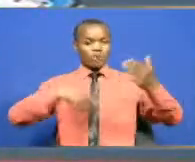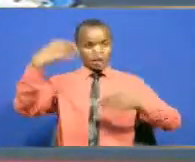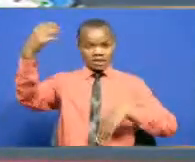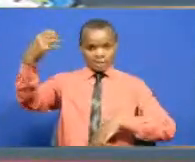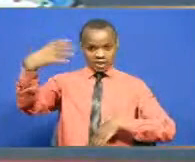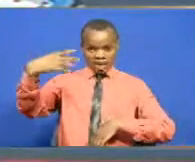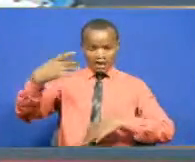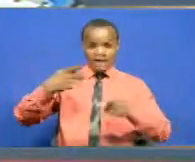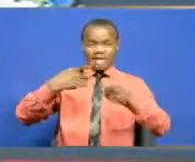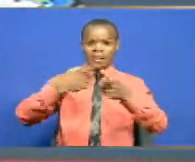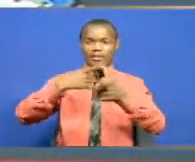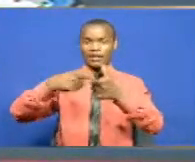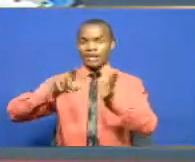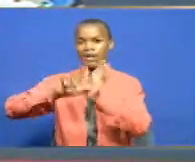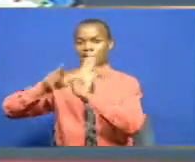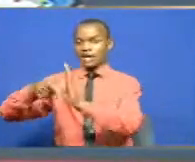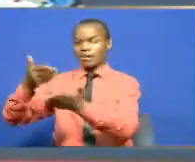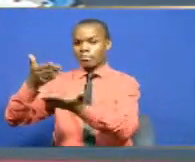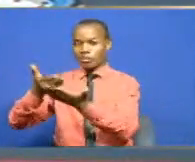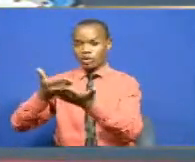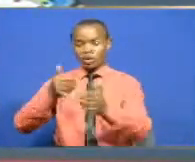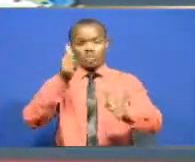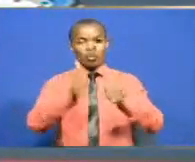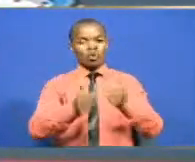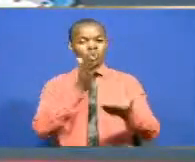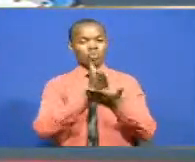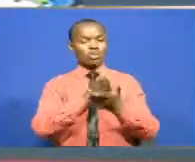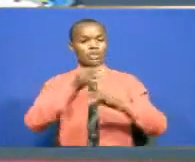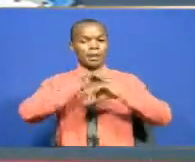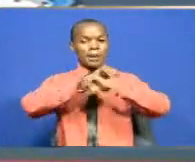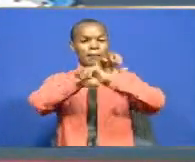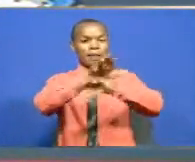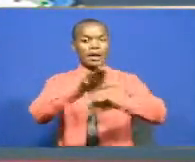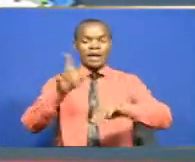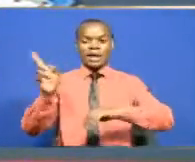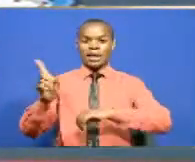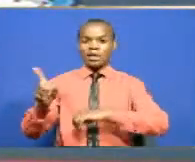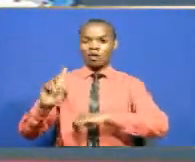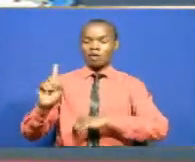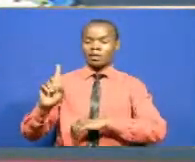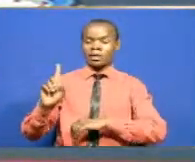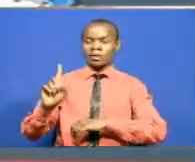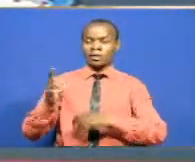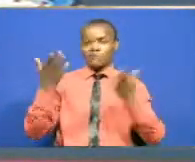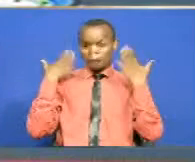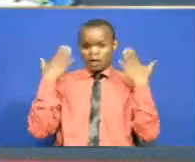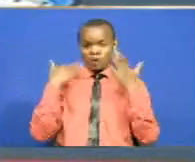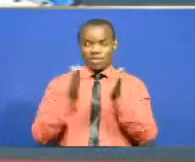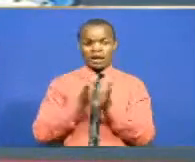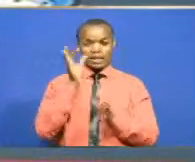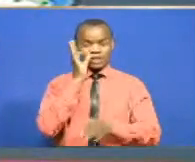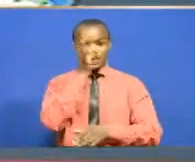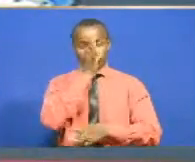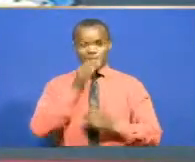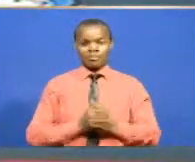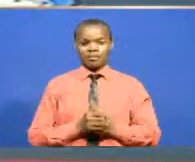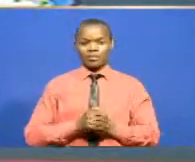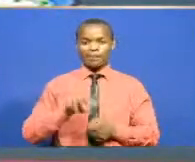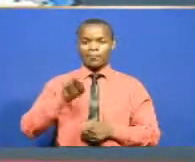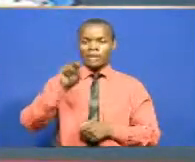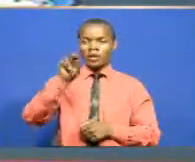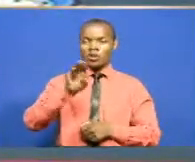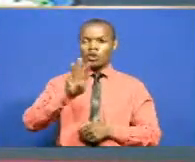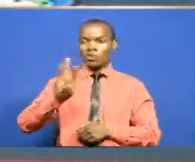there will be scattered wet conditions that will also spread to Nairobi, Meru, and Nyeri. The northwestern will mainly experience